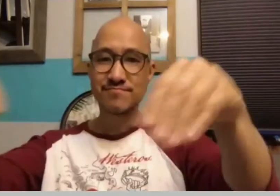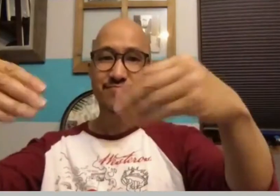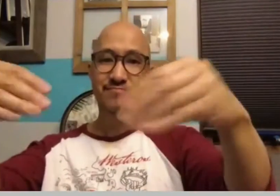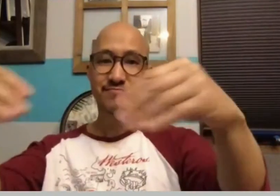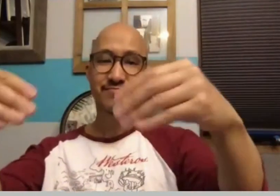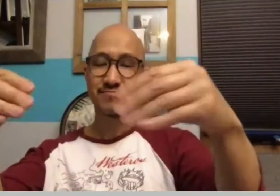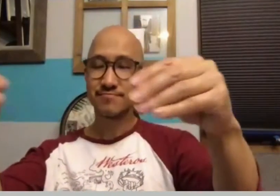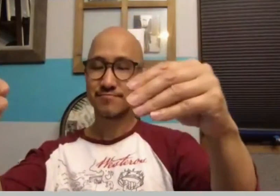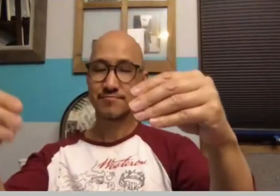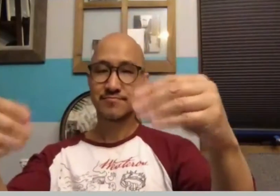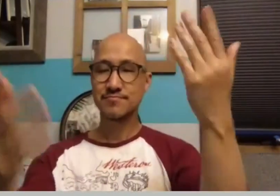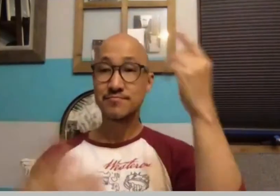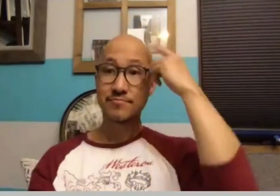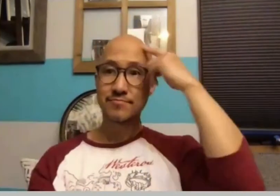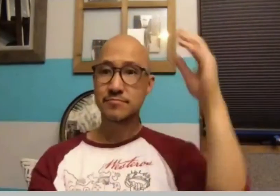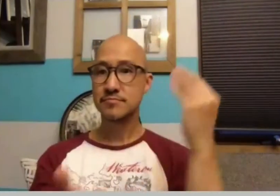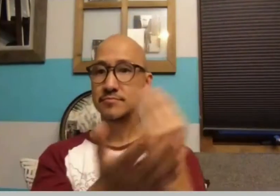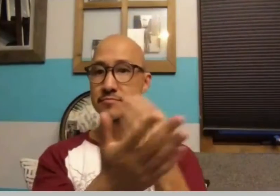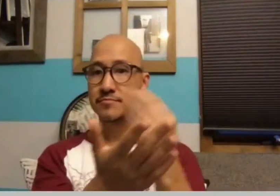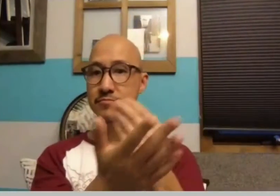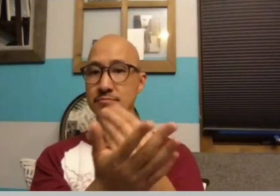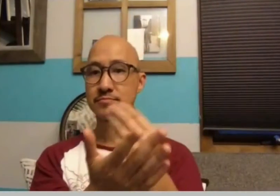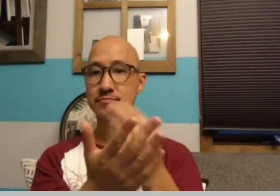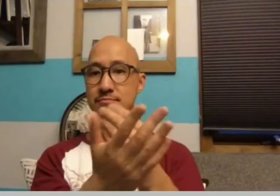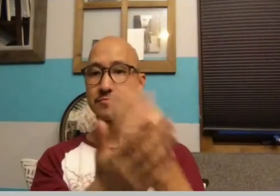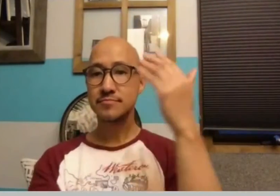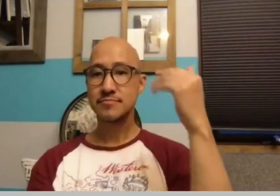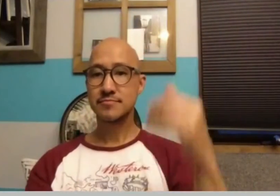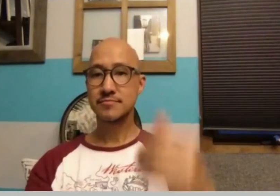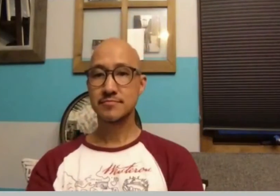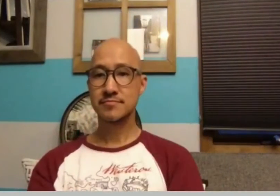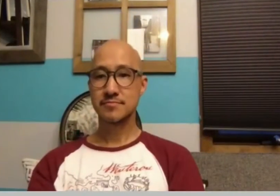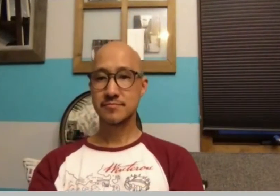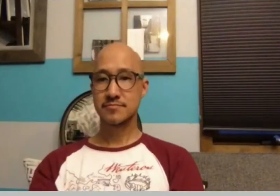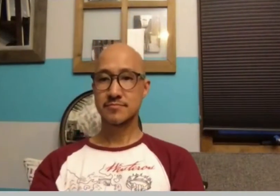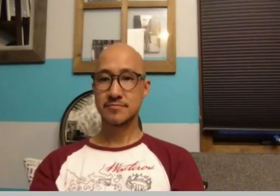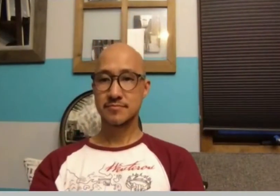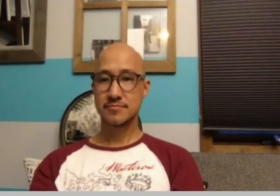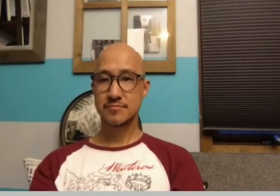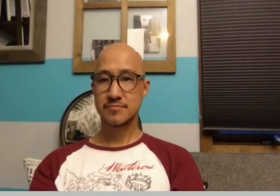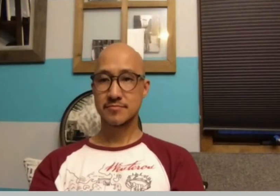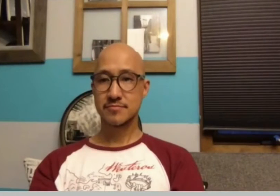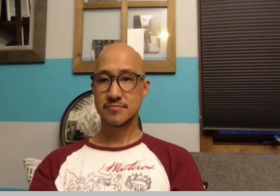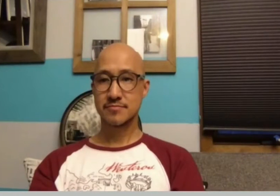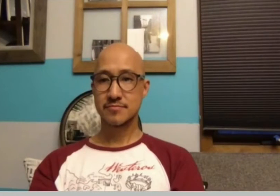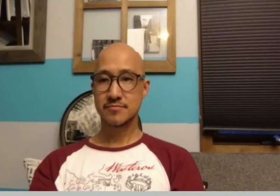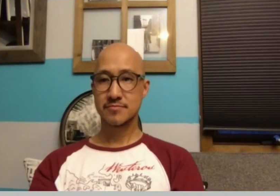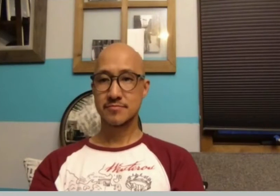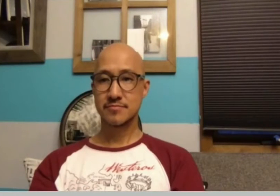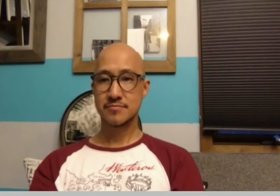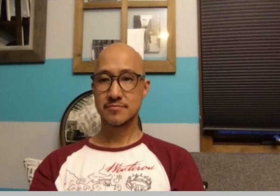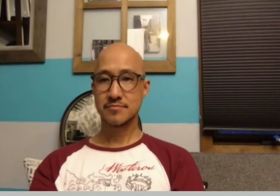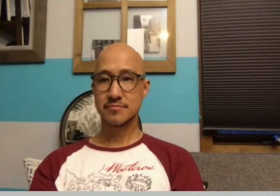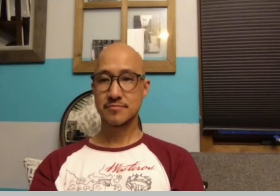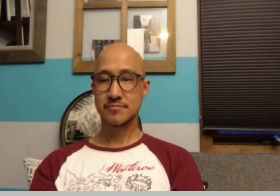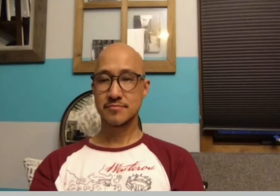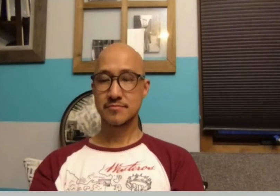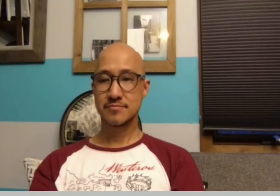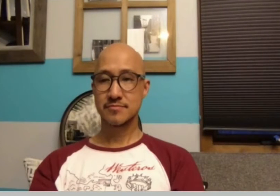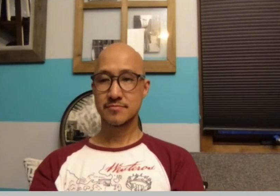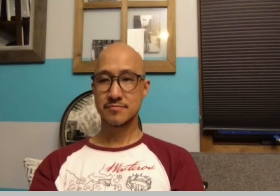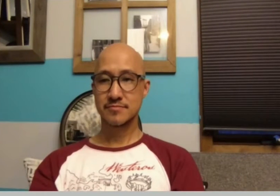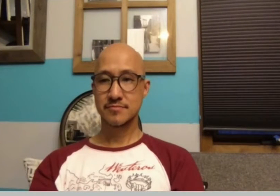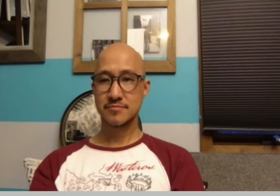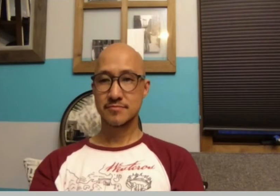for a pair of sandals. That's just such a foreign thing, but this is what they were doing while going to church, going